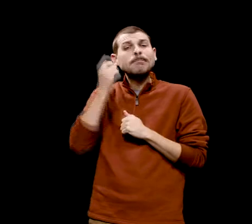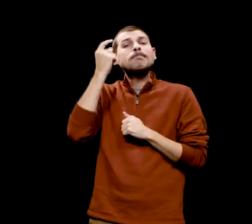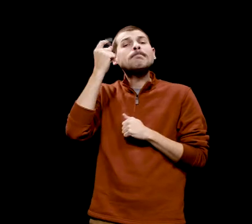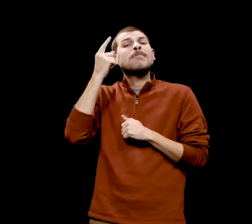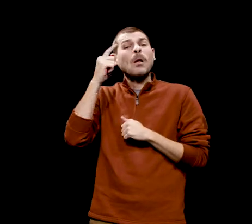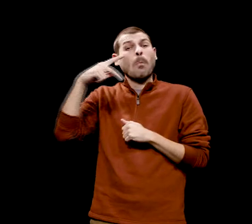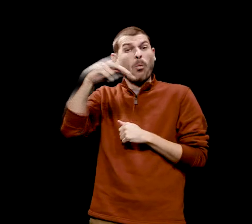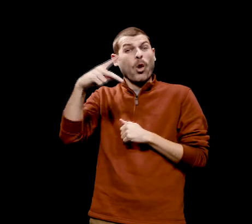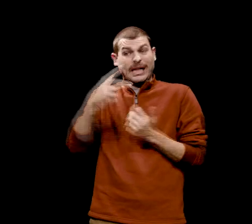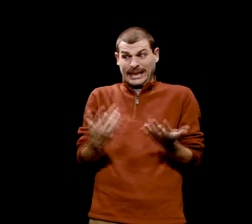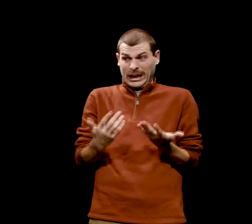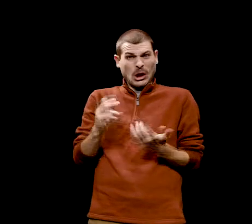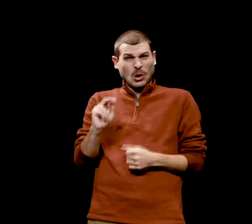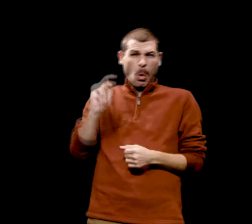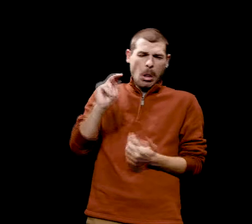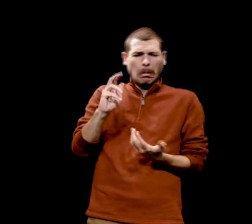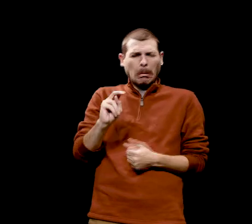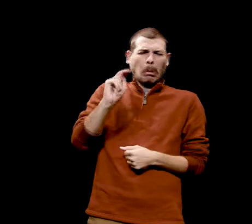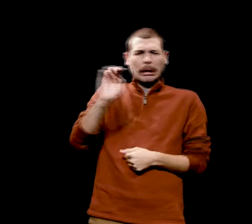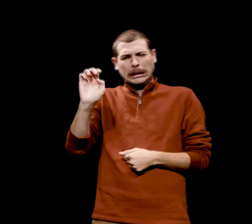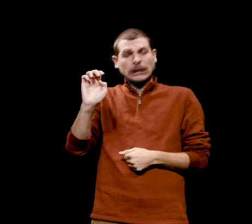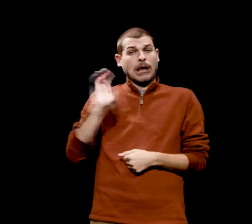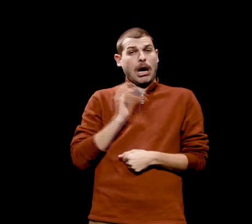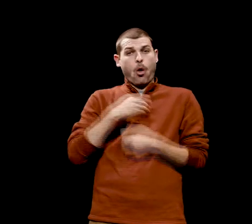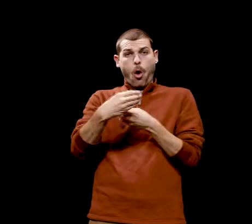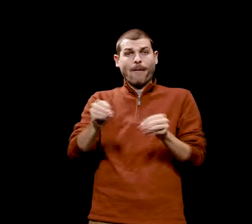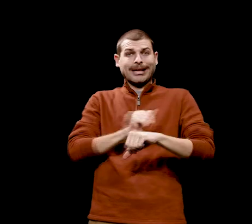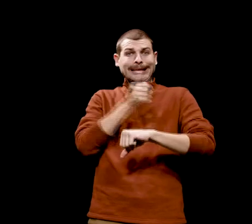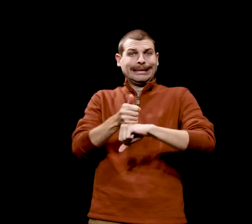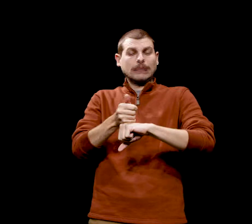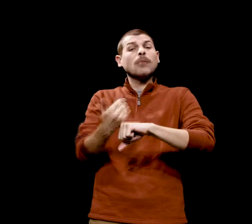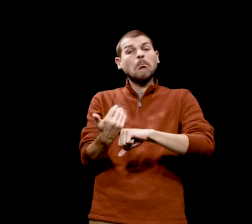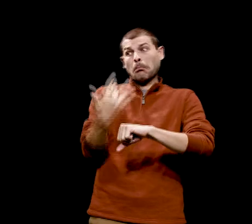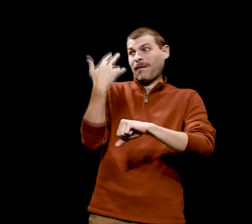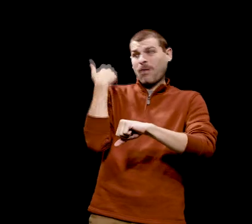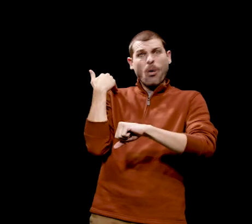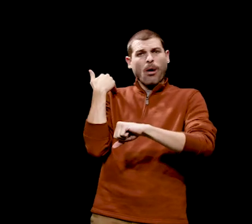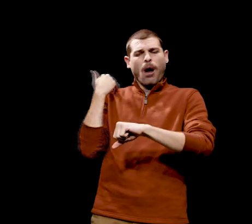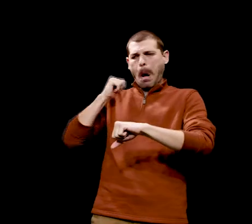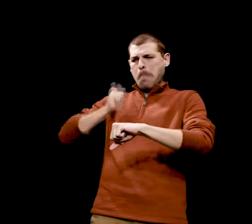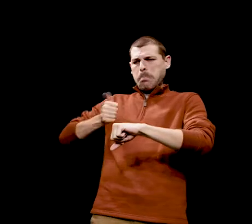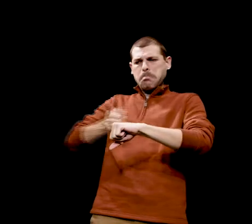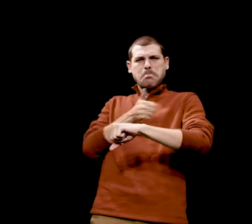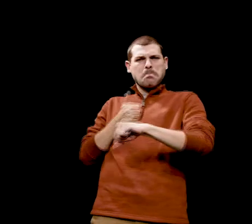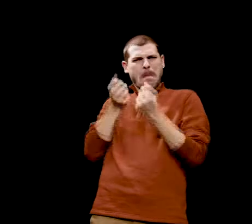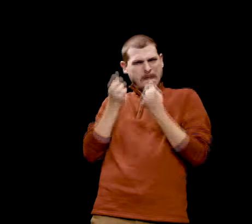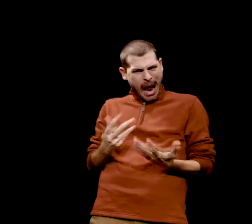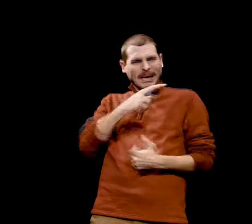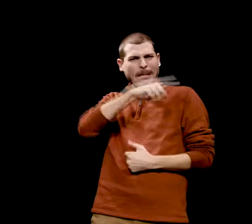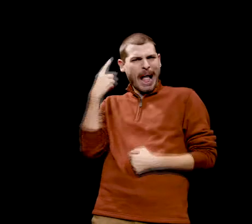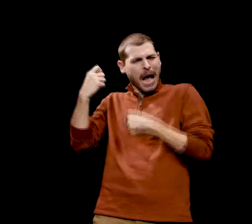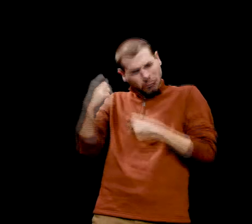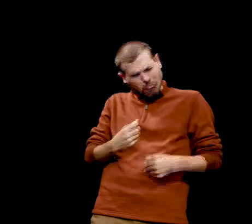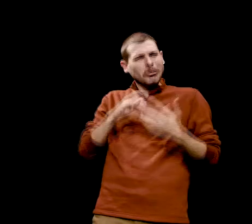Northeast Portland, where our physical offices stand, was once home to a thriving, connected Black community. There are still Black people there